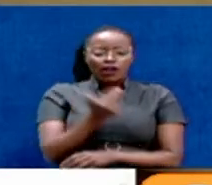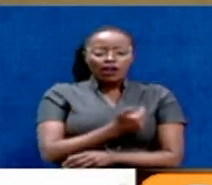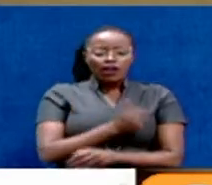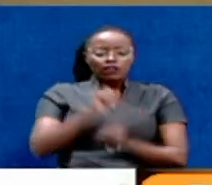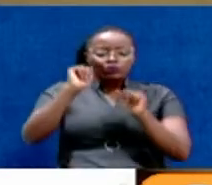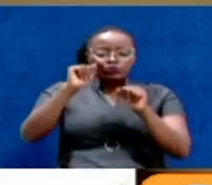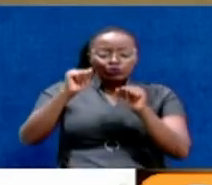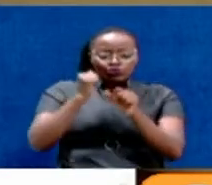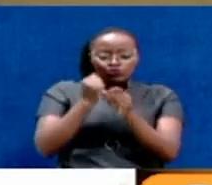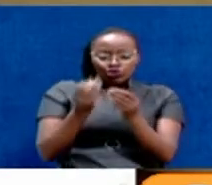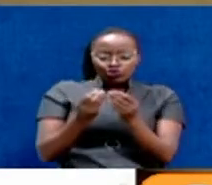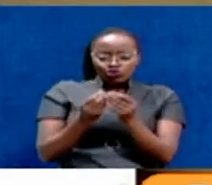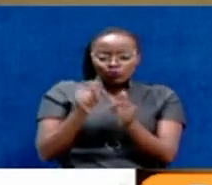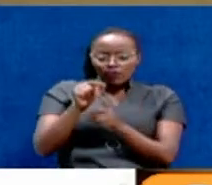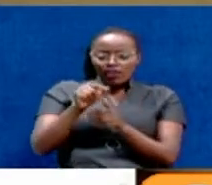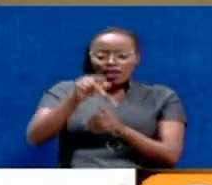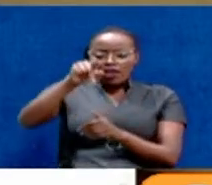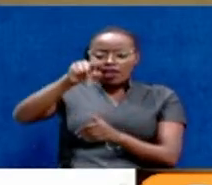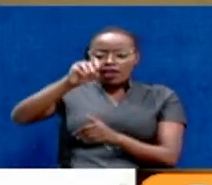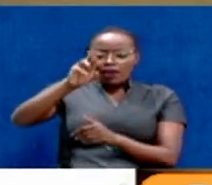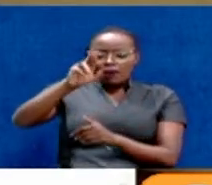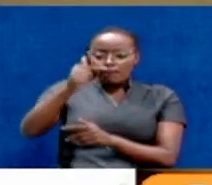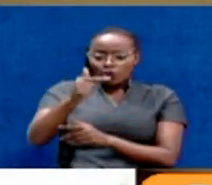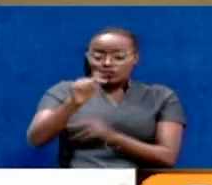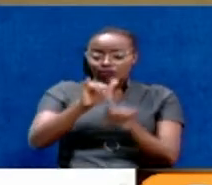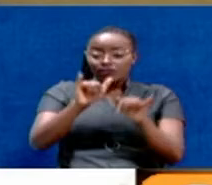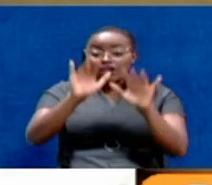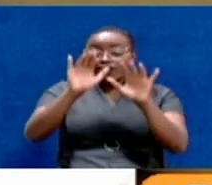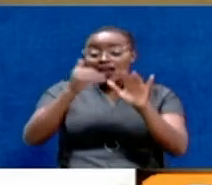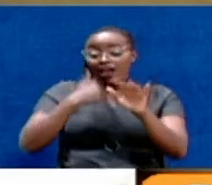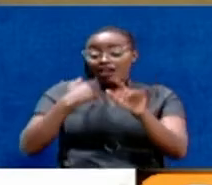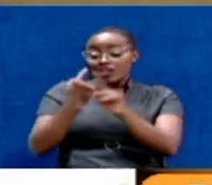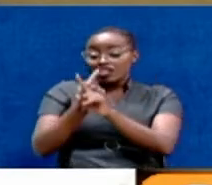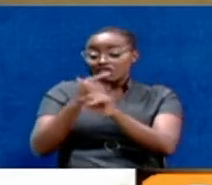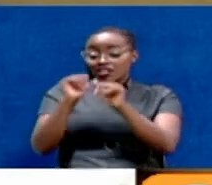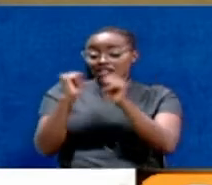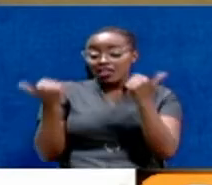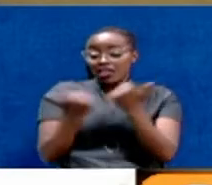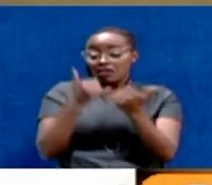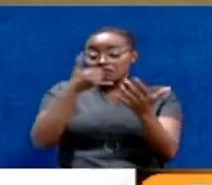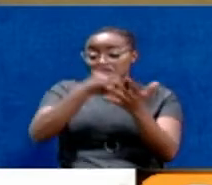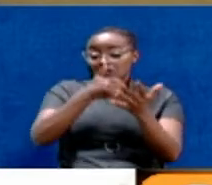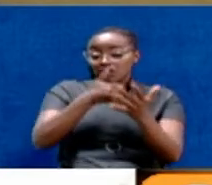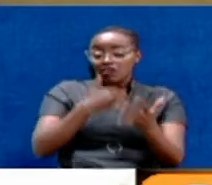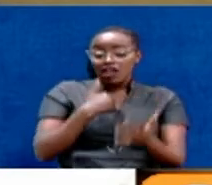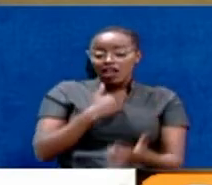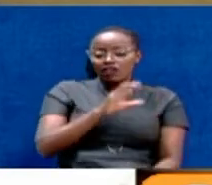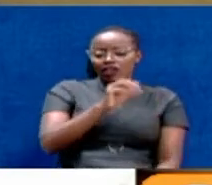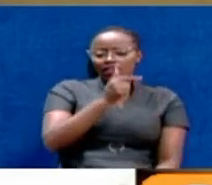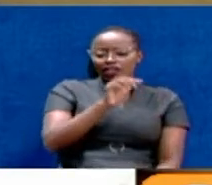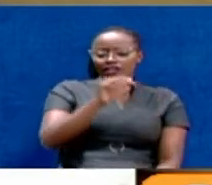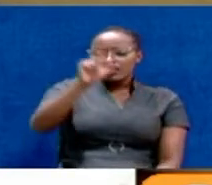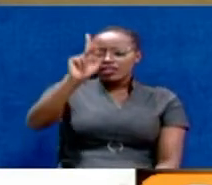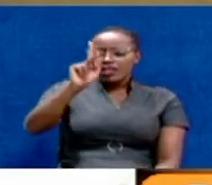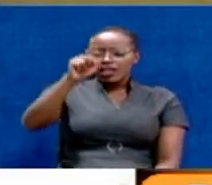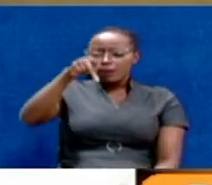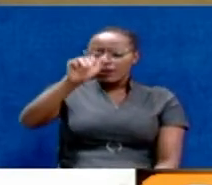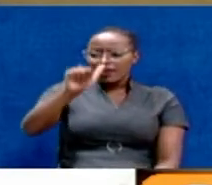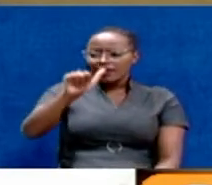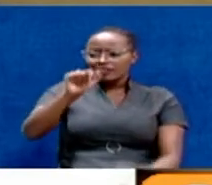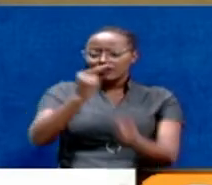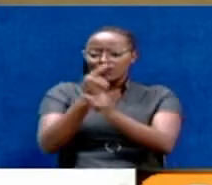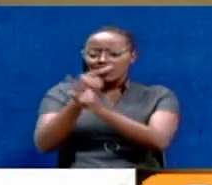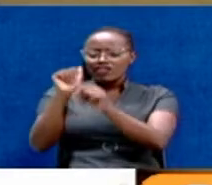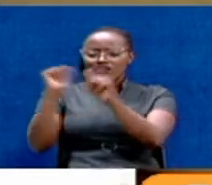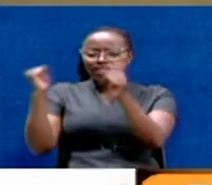to effectively address the port clearances, there are several agencies that are involved. We have the customs, the KEBS, KPA, and all